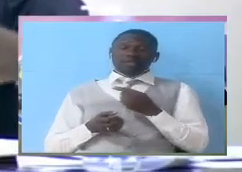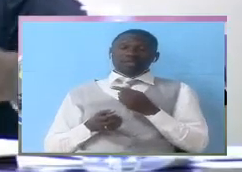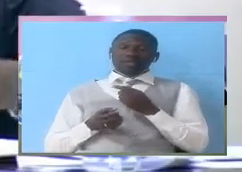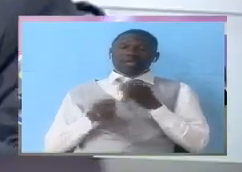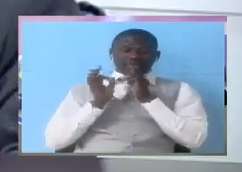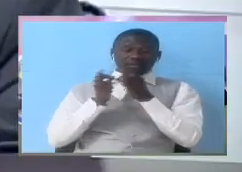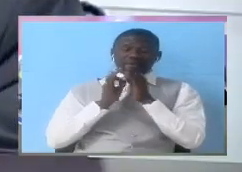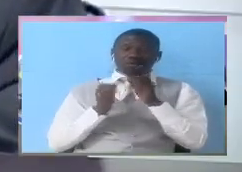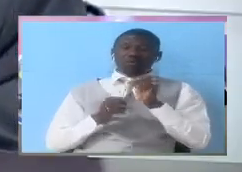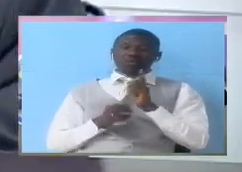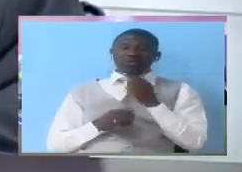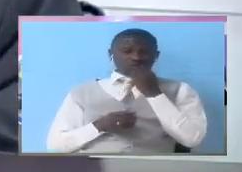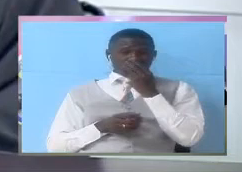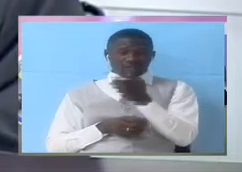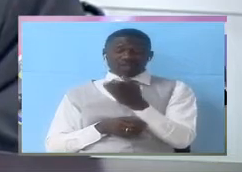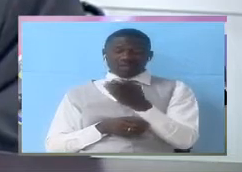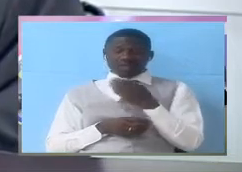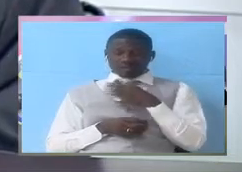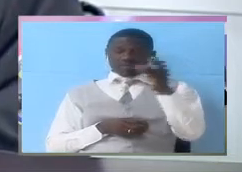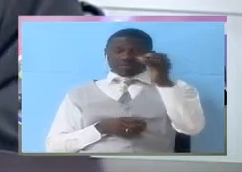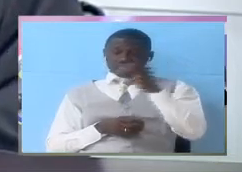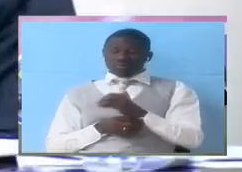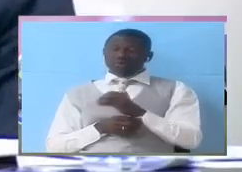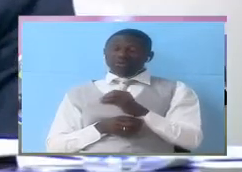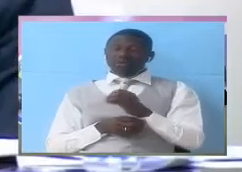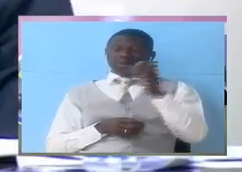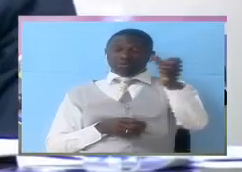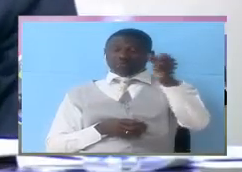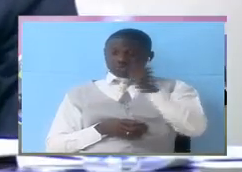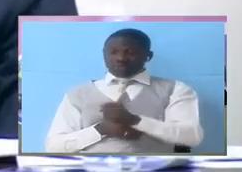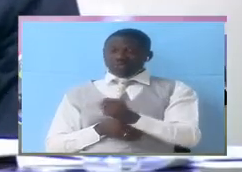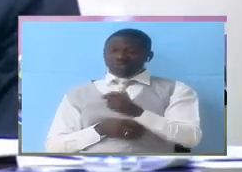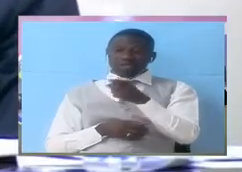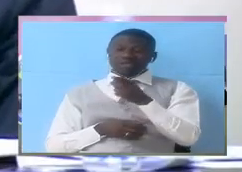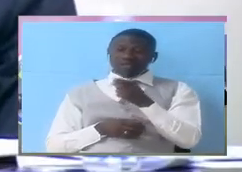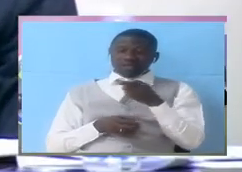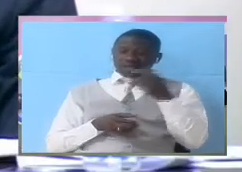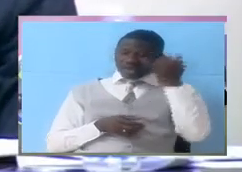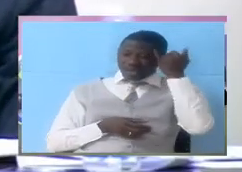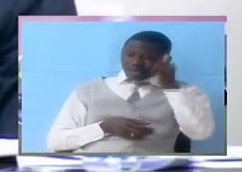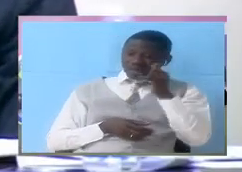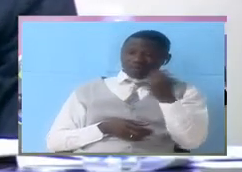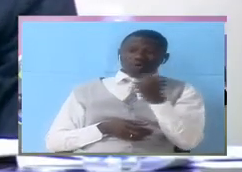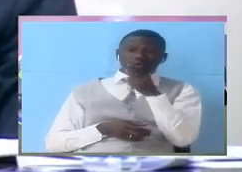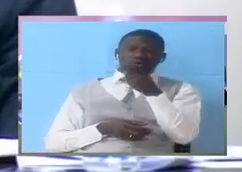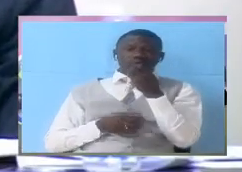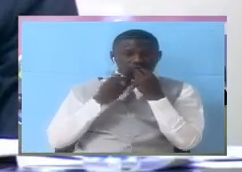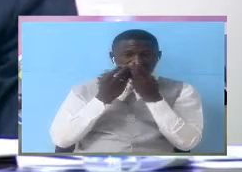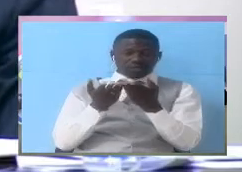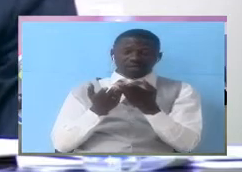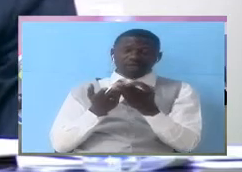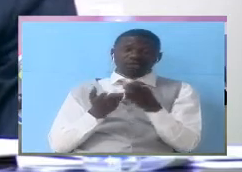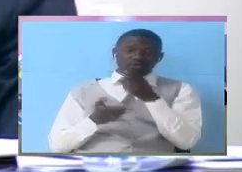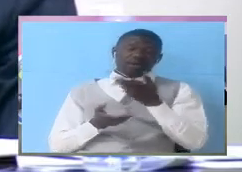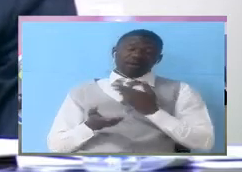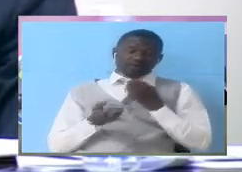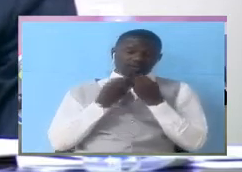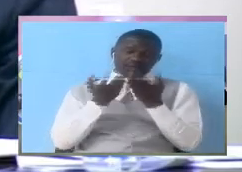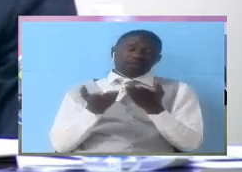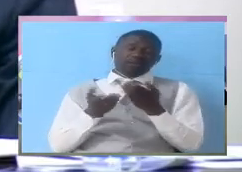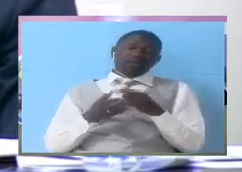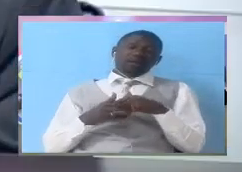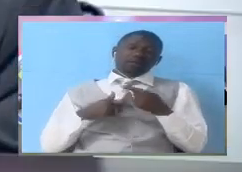Well, I agree and brought out that element because you said it. Nekul ne mako wax de man dama tanar rek yow ci li nga xamne mom nga wax